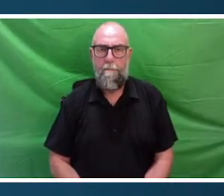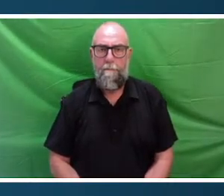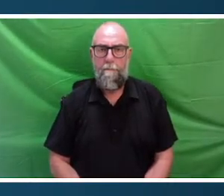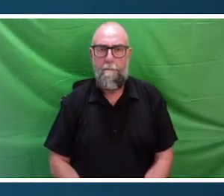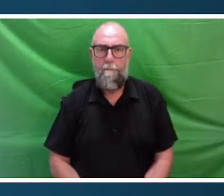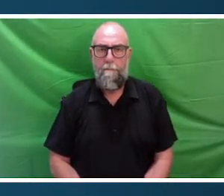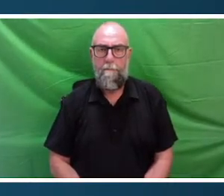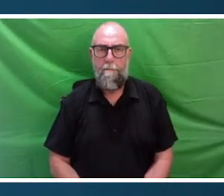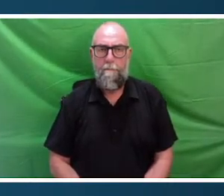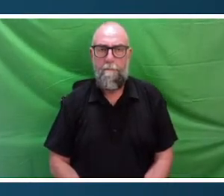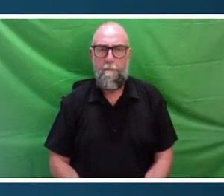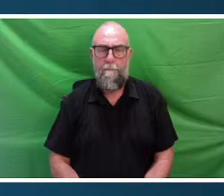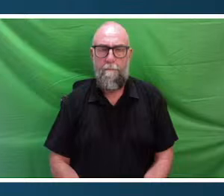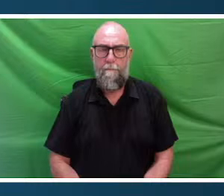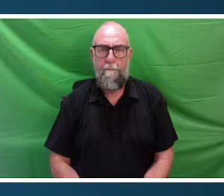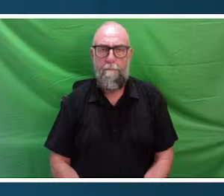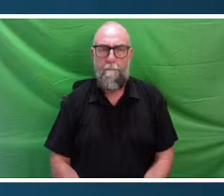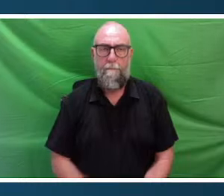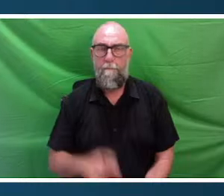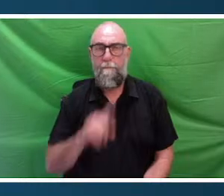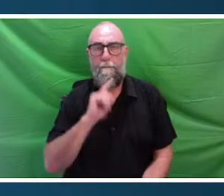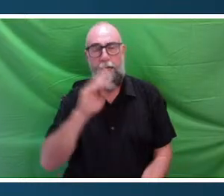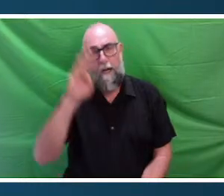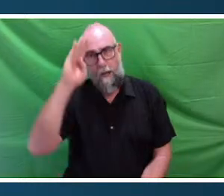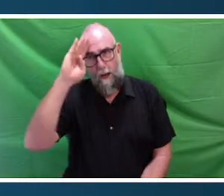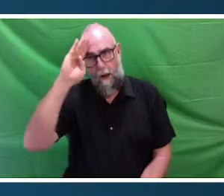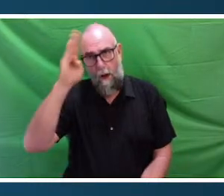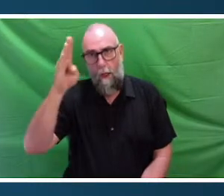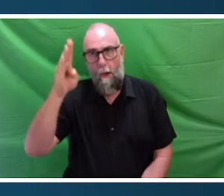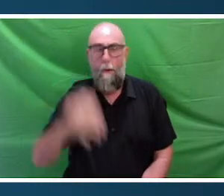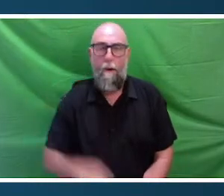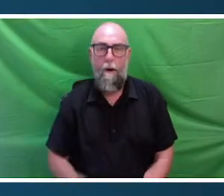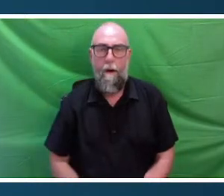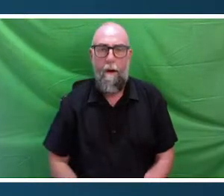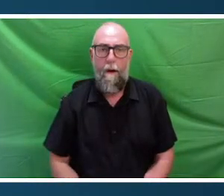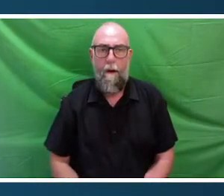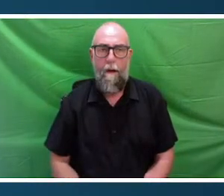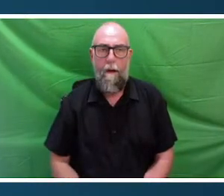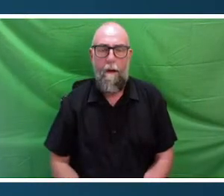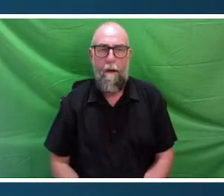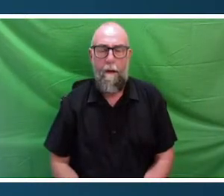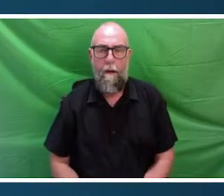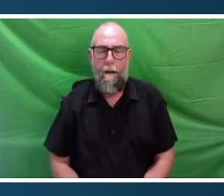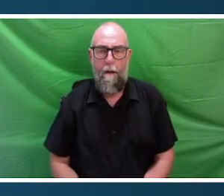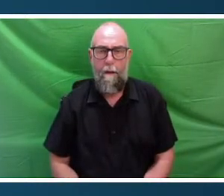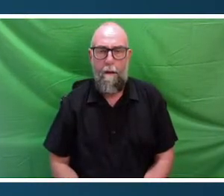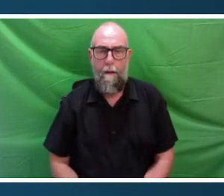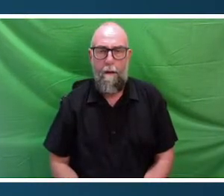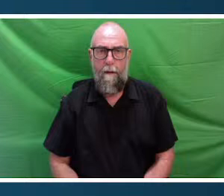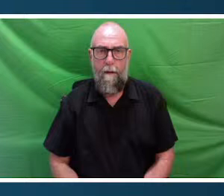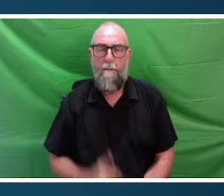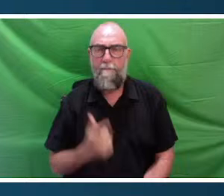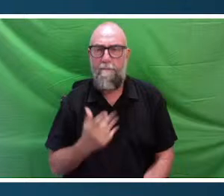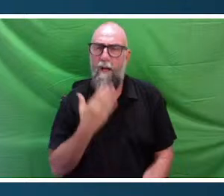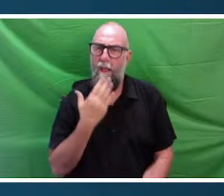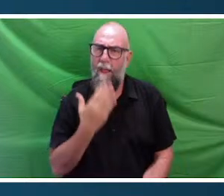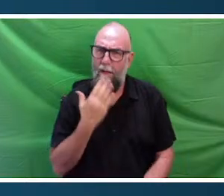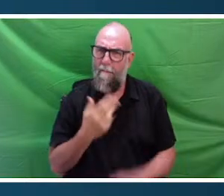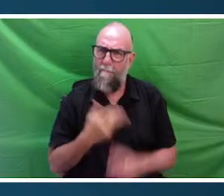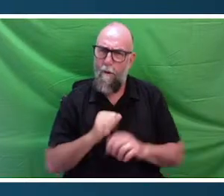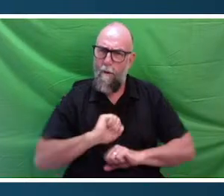We've got a microphone. Hello. My name is Martinez. I'm from the Development Intelligence Lab. Thank you for the very inspiring